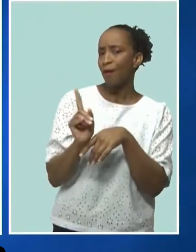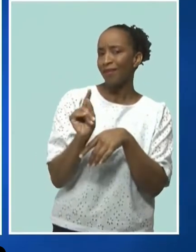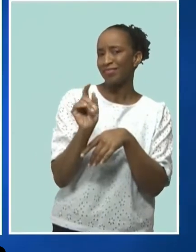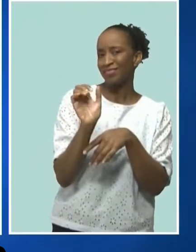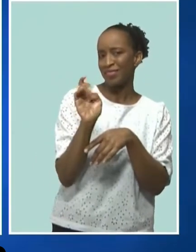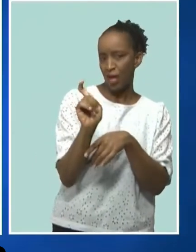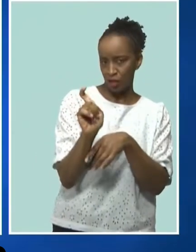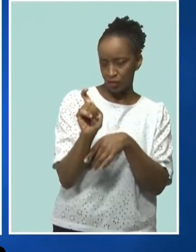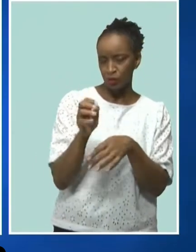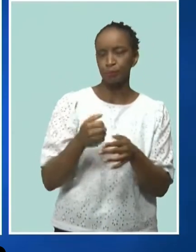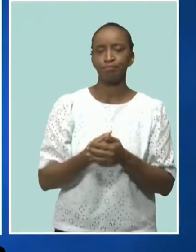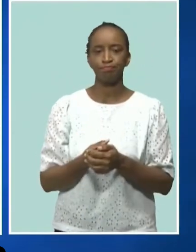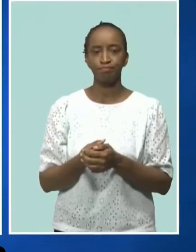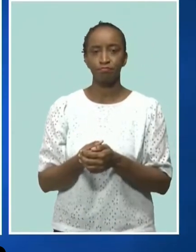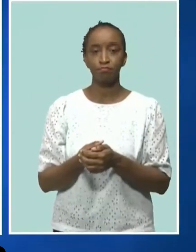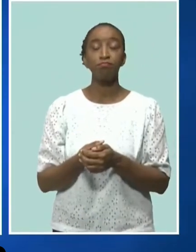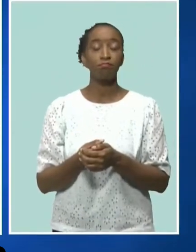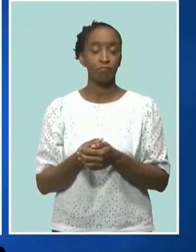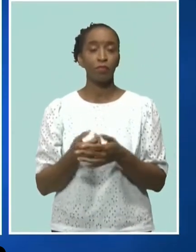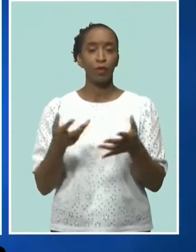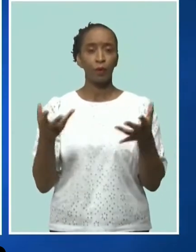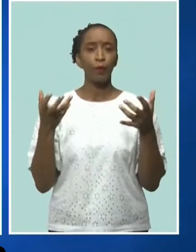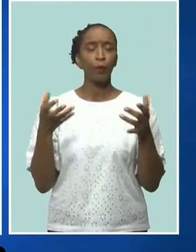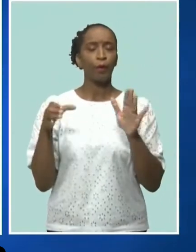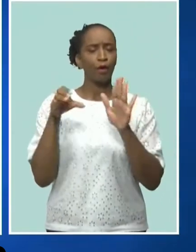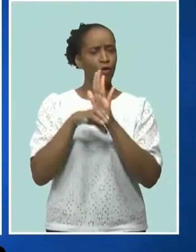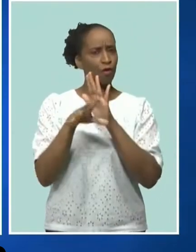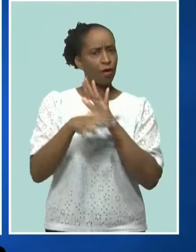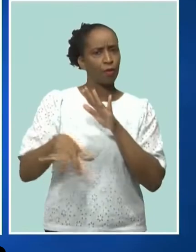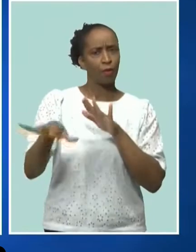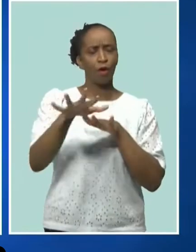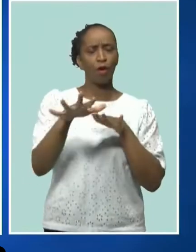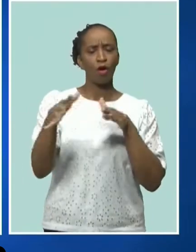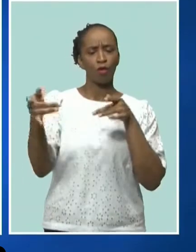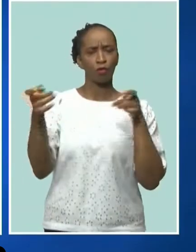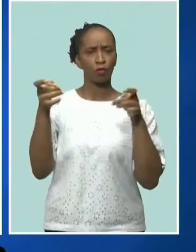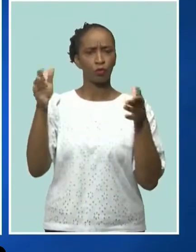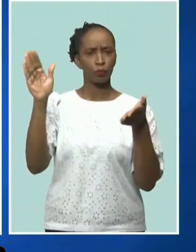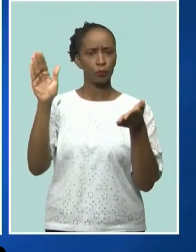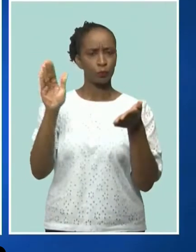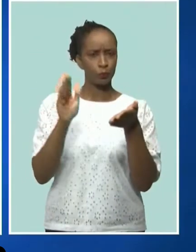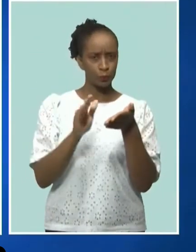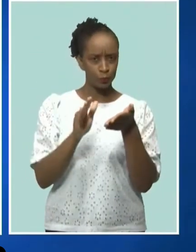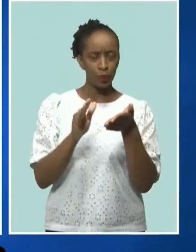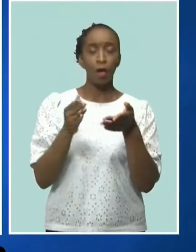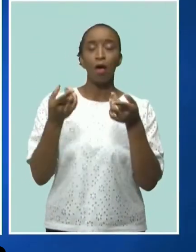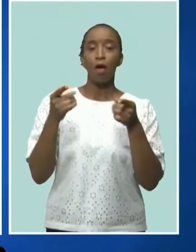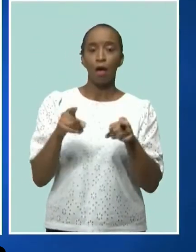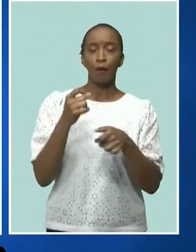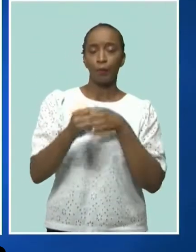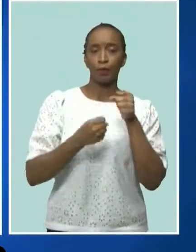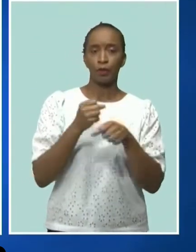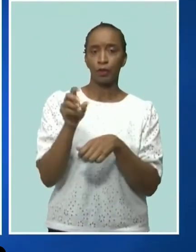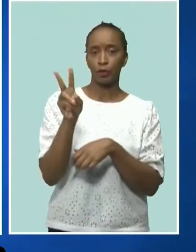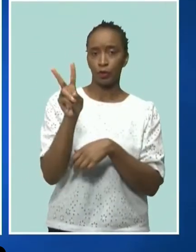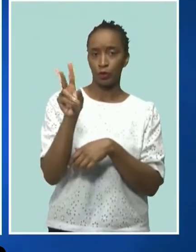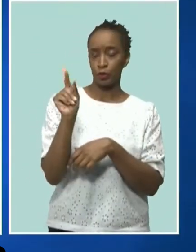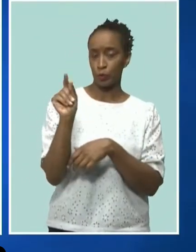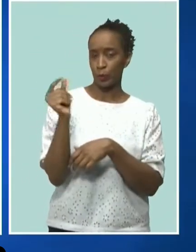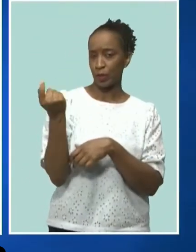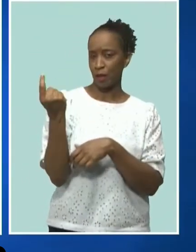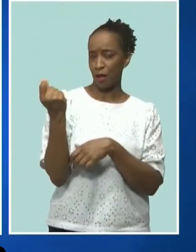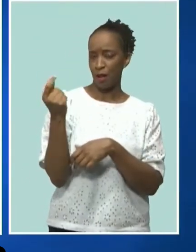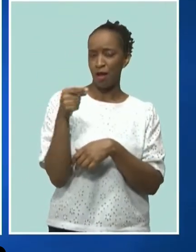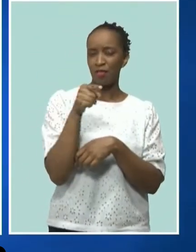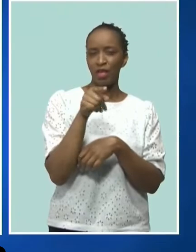issue of crime under control at a national level. He explains that in 2011, when the backlog was 350